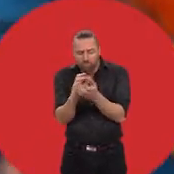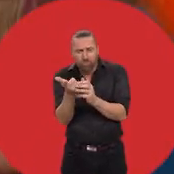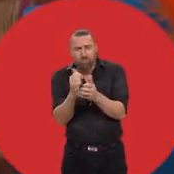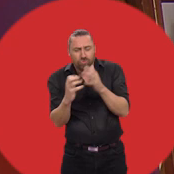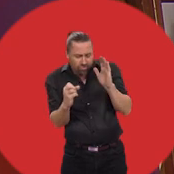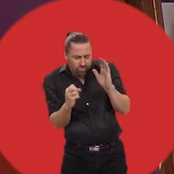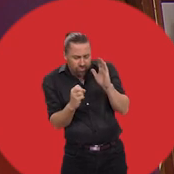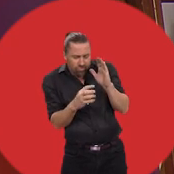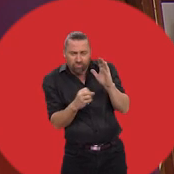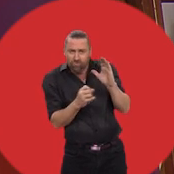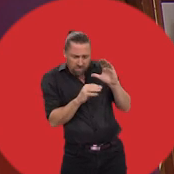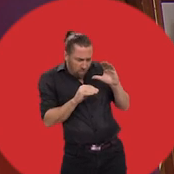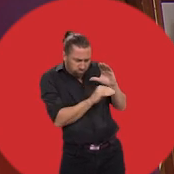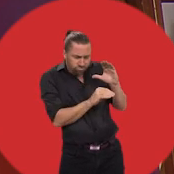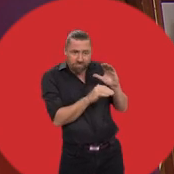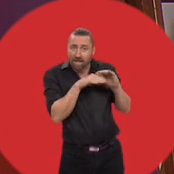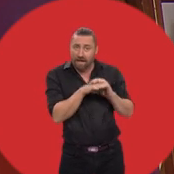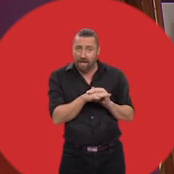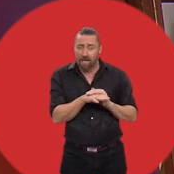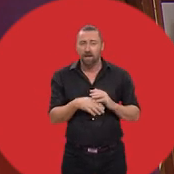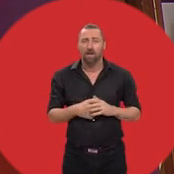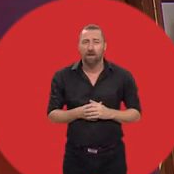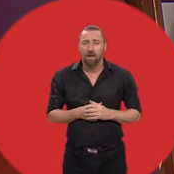it in our little entrance. And now we might need a